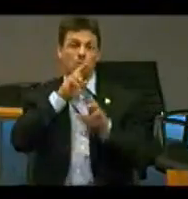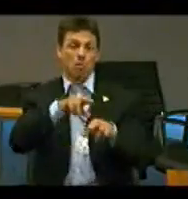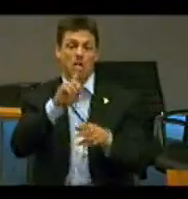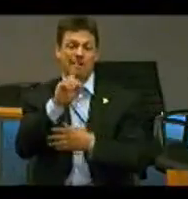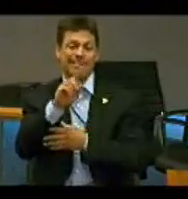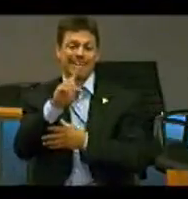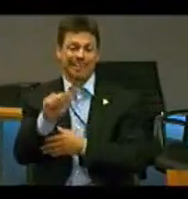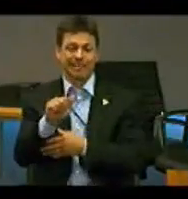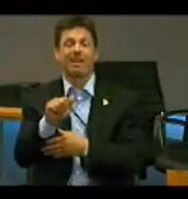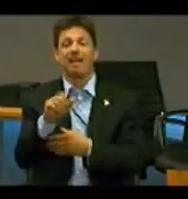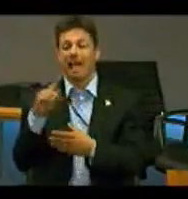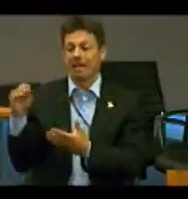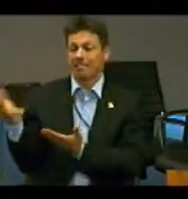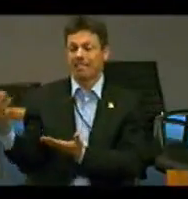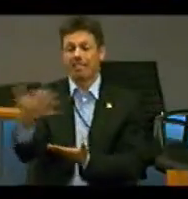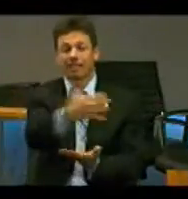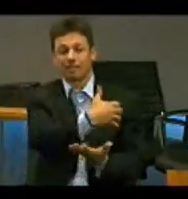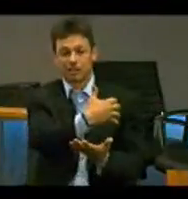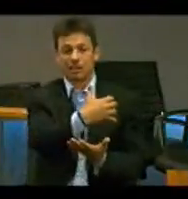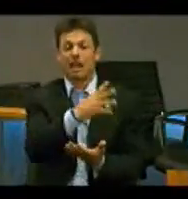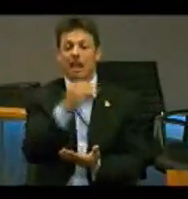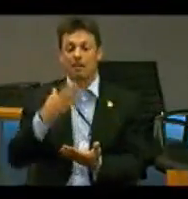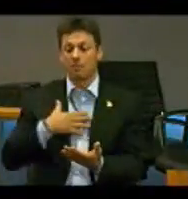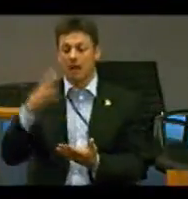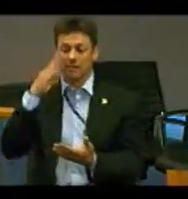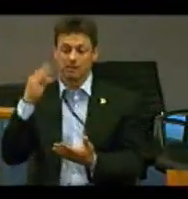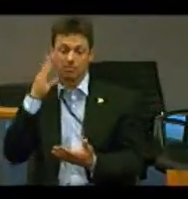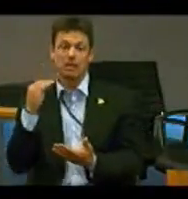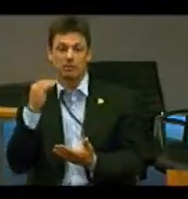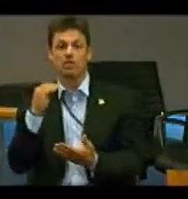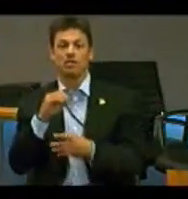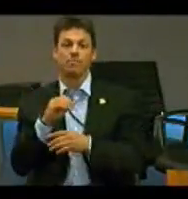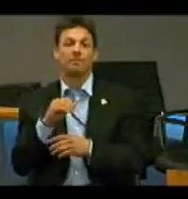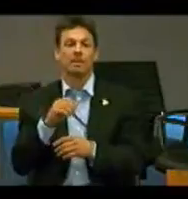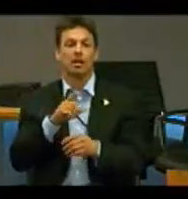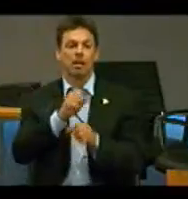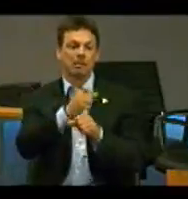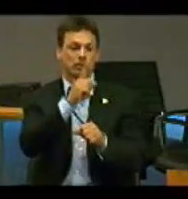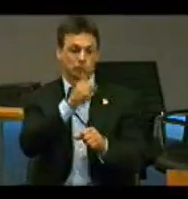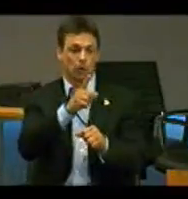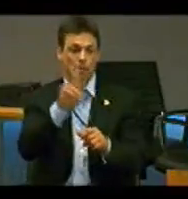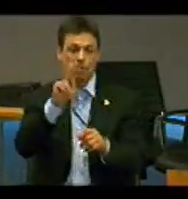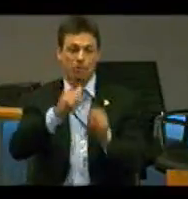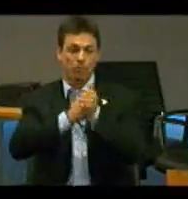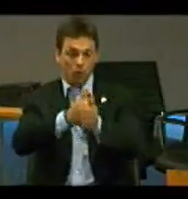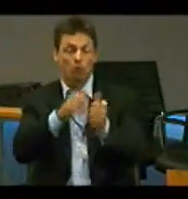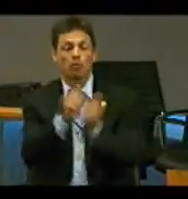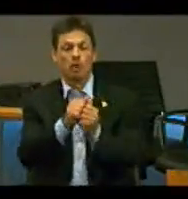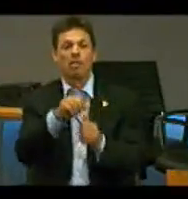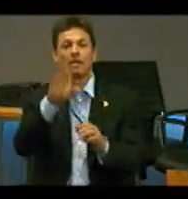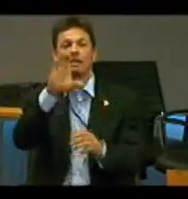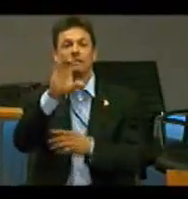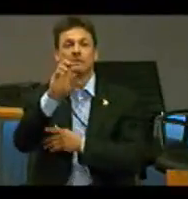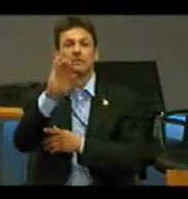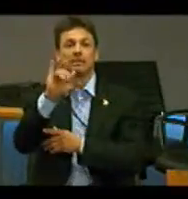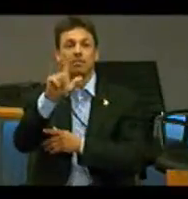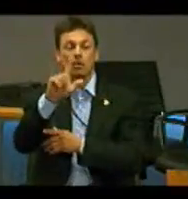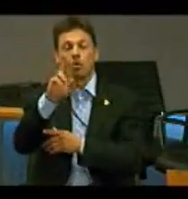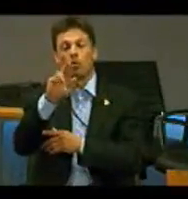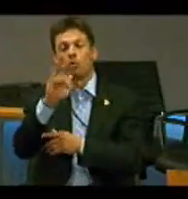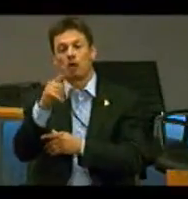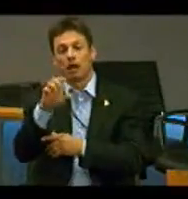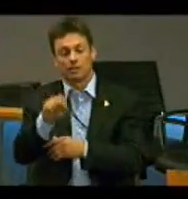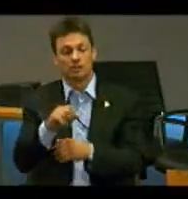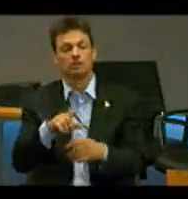in the Civil Rights Data Collection and my experience enforcing federal civil rights laws in schools confirms that the issue of discipline continues to